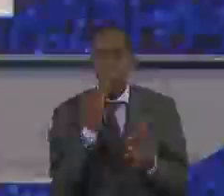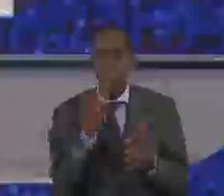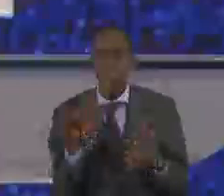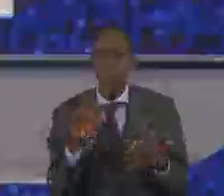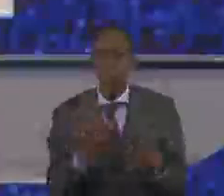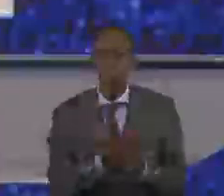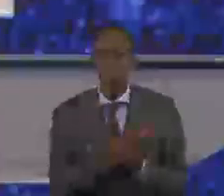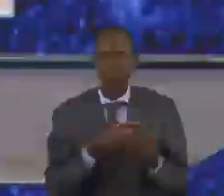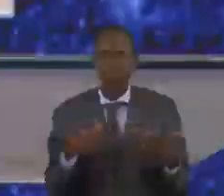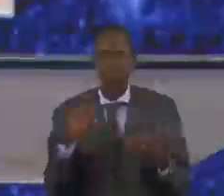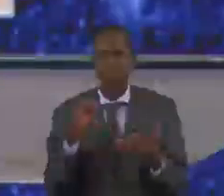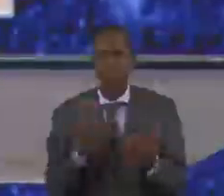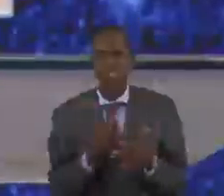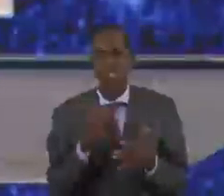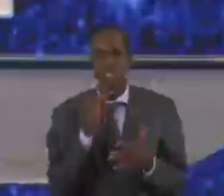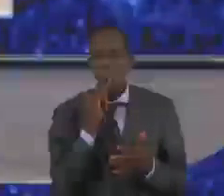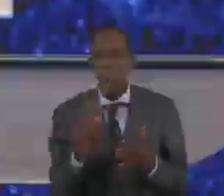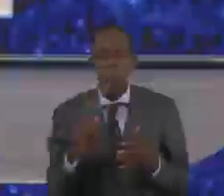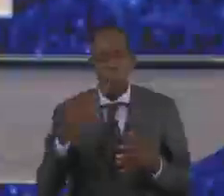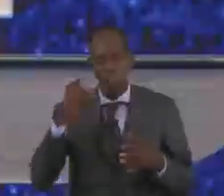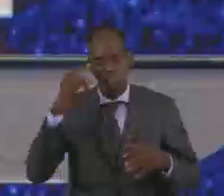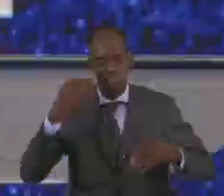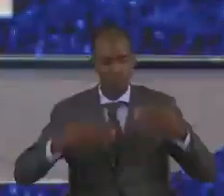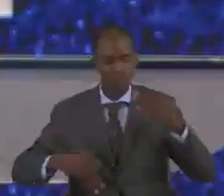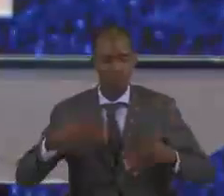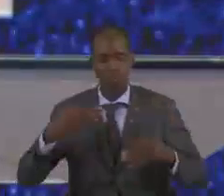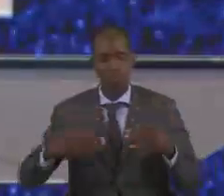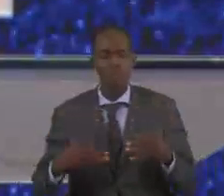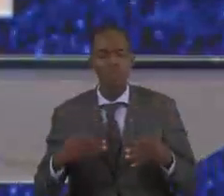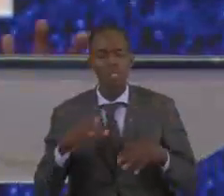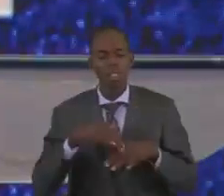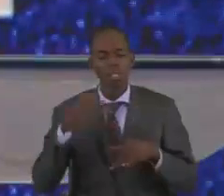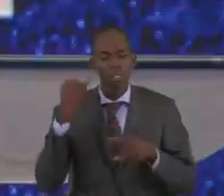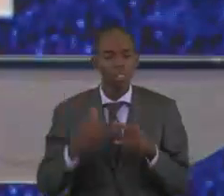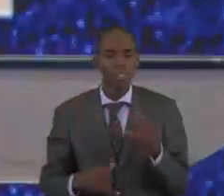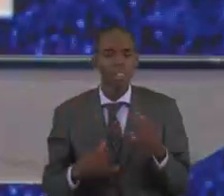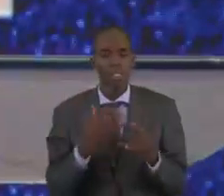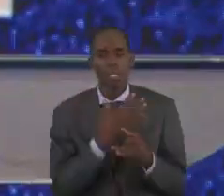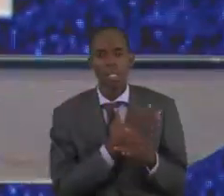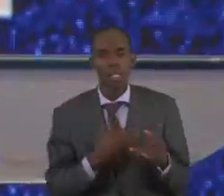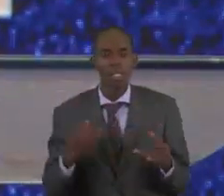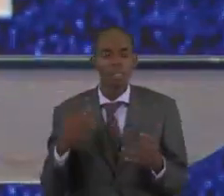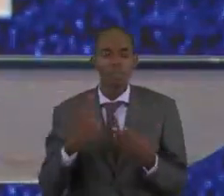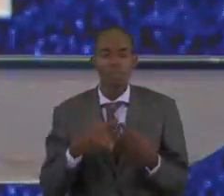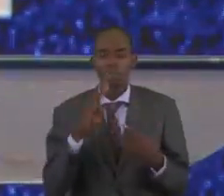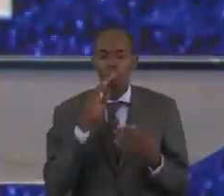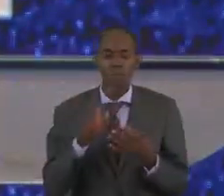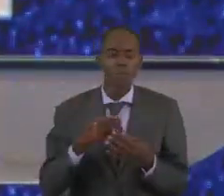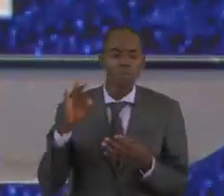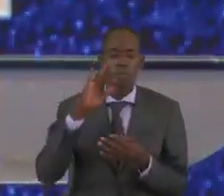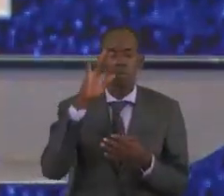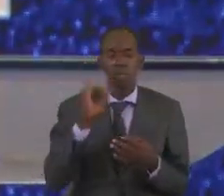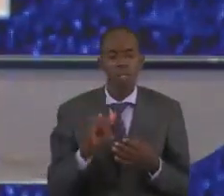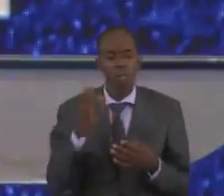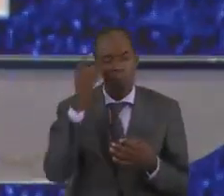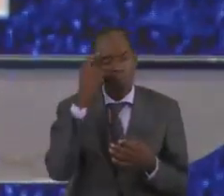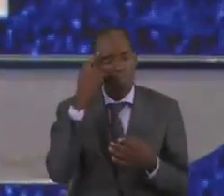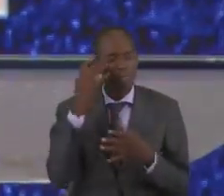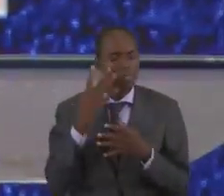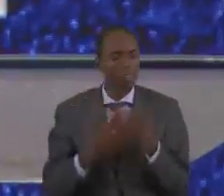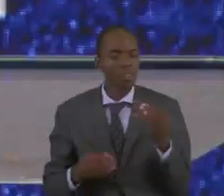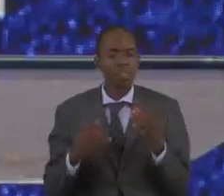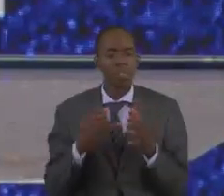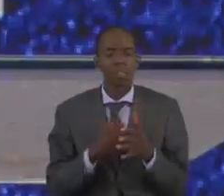is judgment, eternal judgment. But to be spiritually minded is life